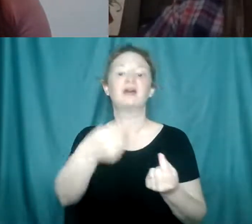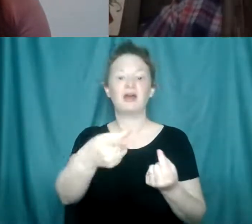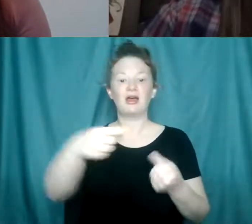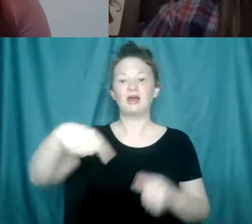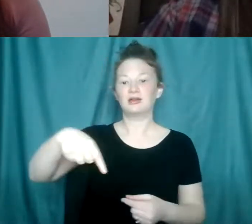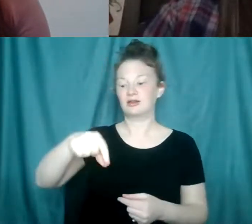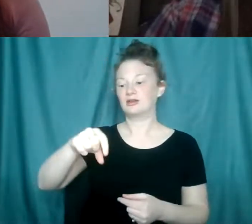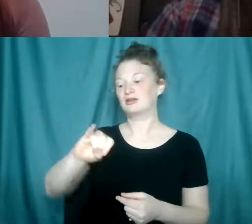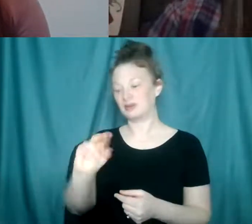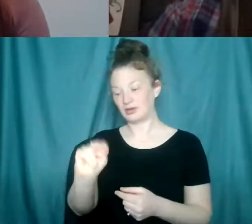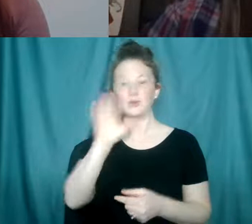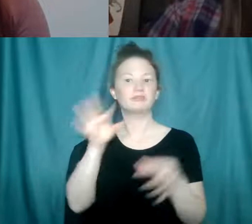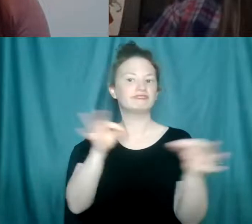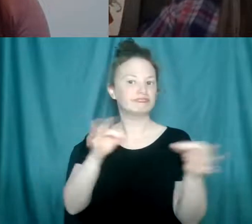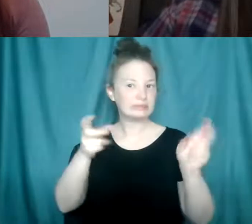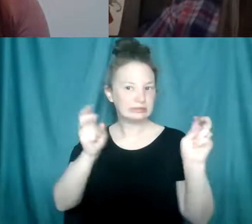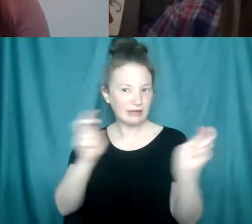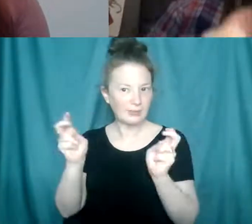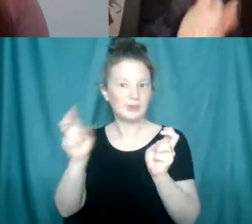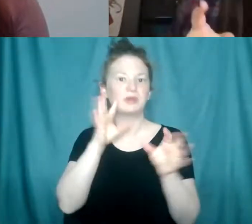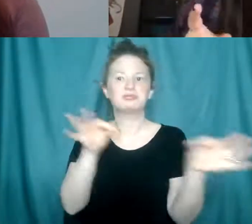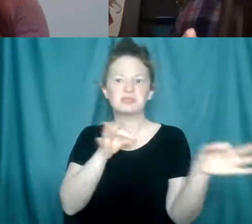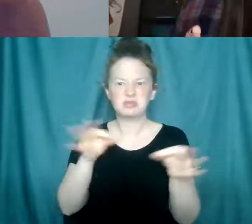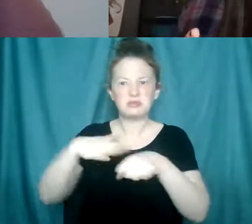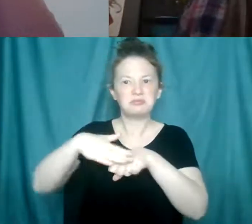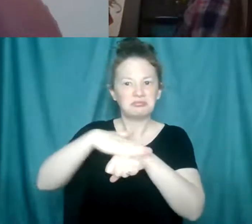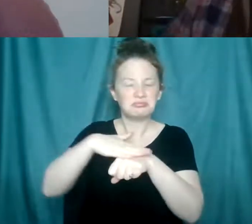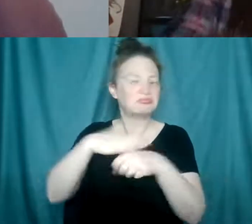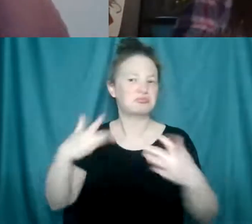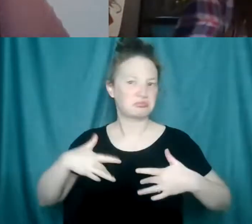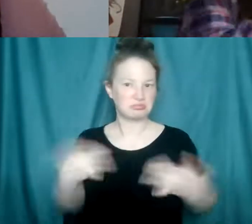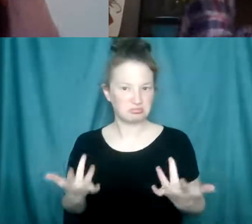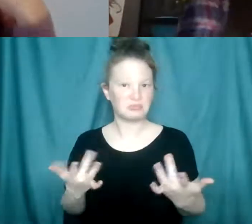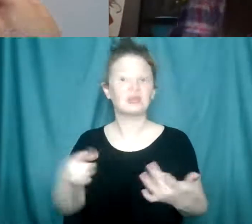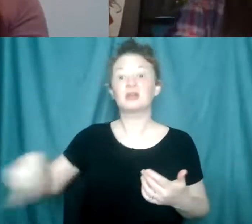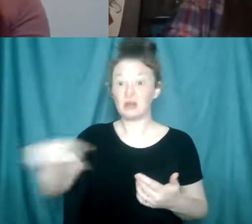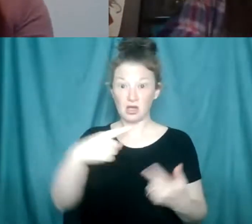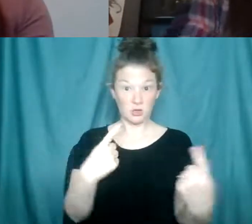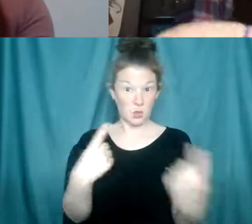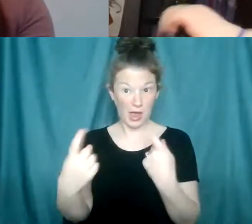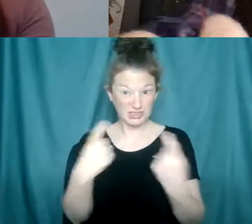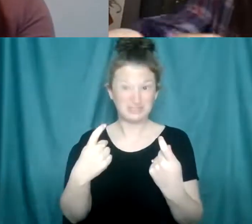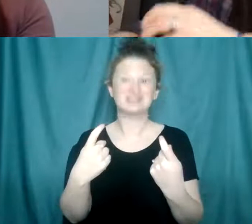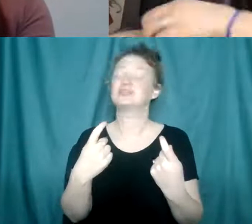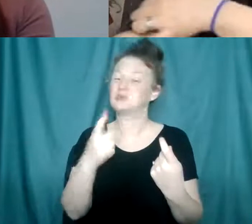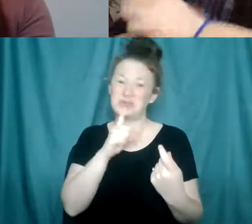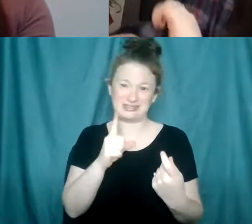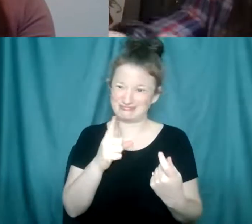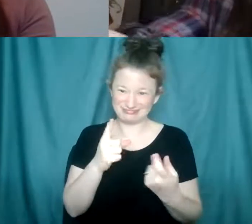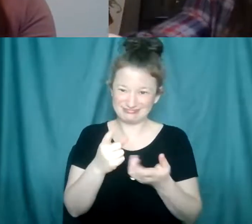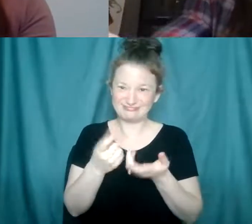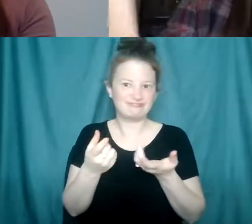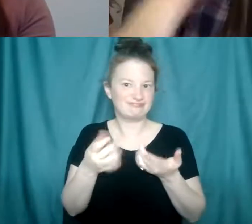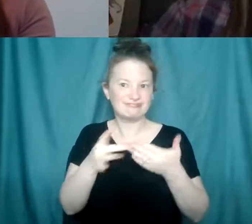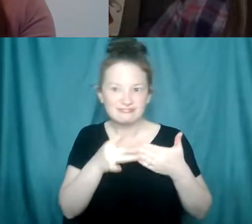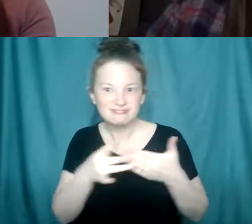a primer on how this all works. If you have questions, this session is all driven by your curiosity. So if you